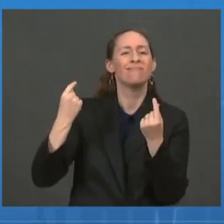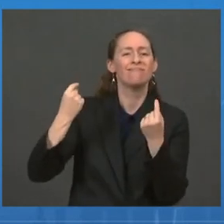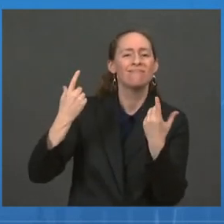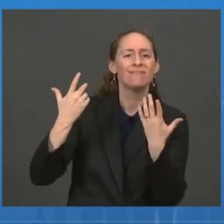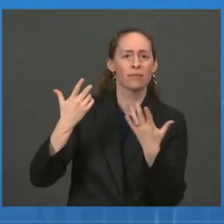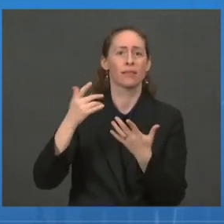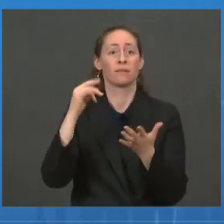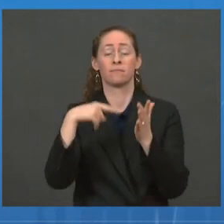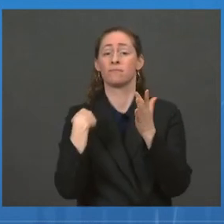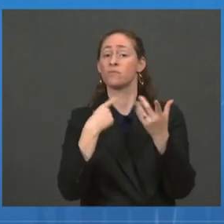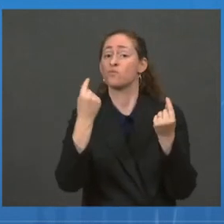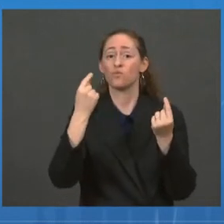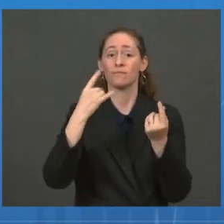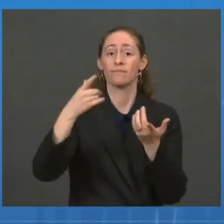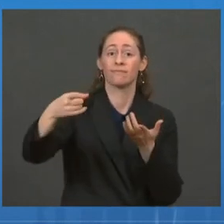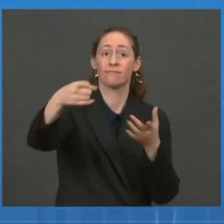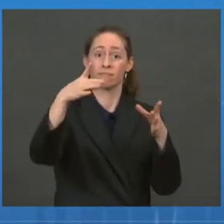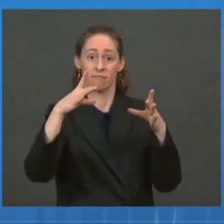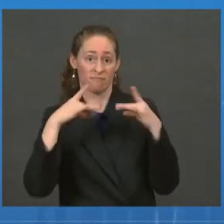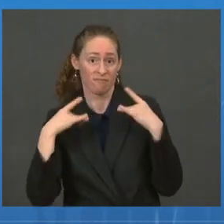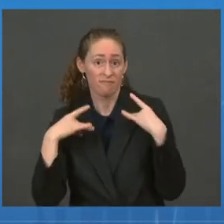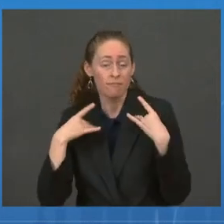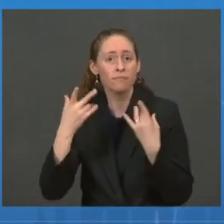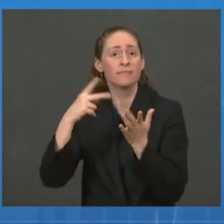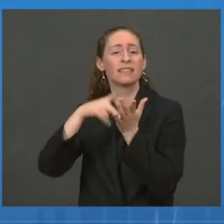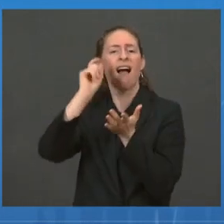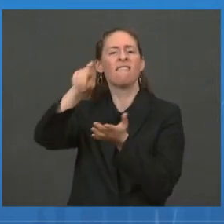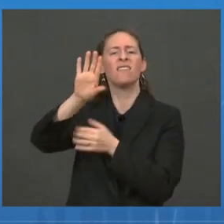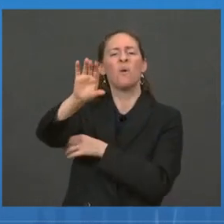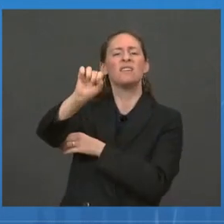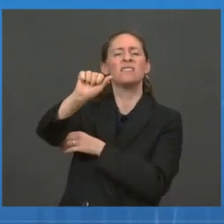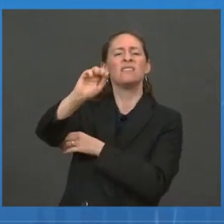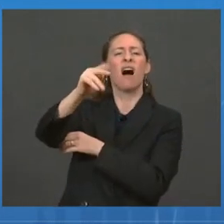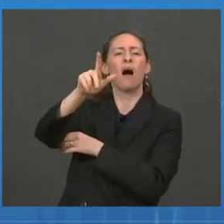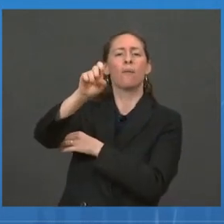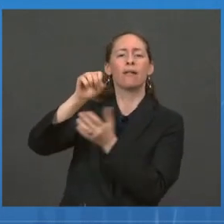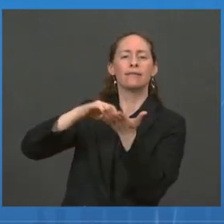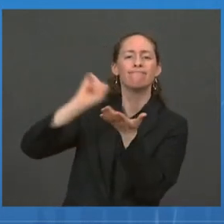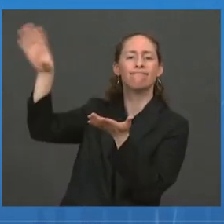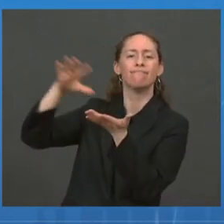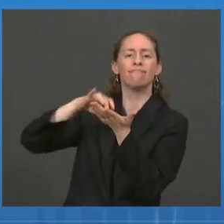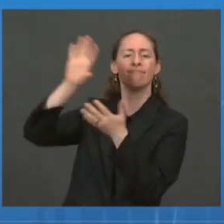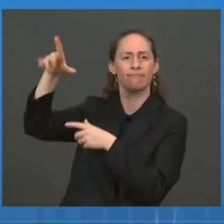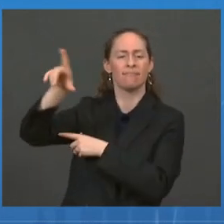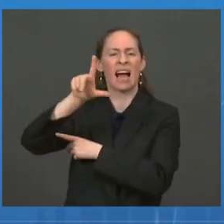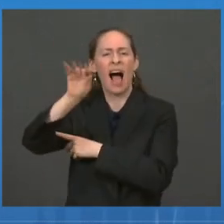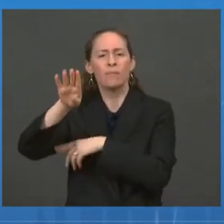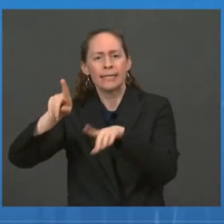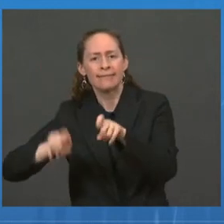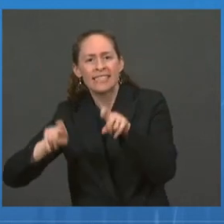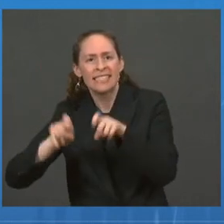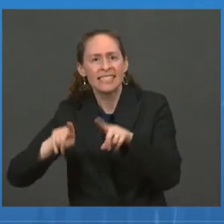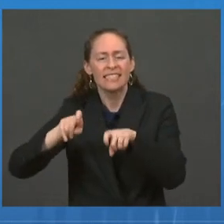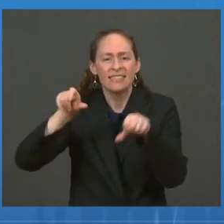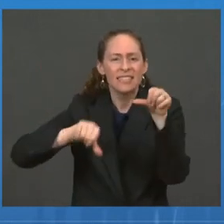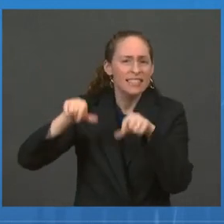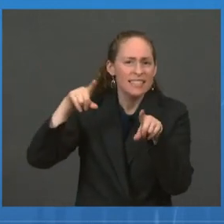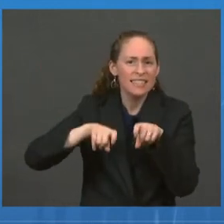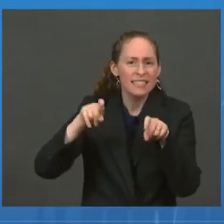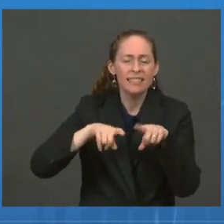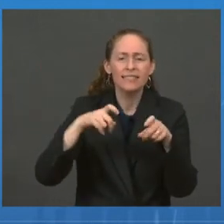to make a determination and pending these data the effect of this variant on transmission severity of